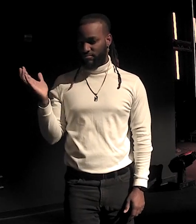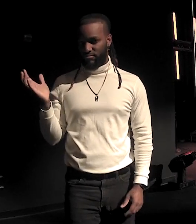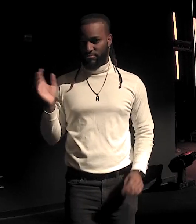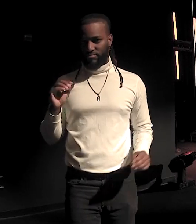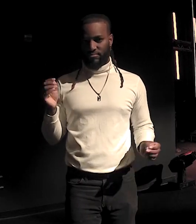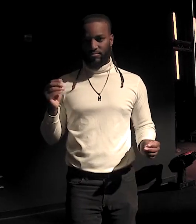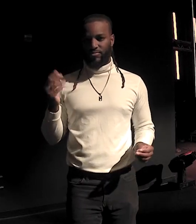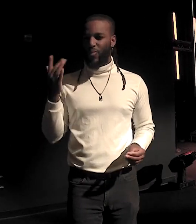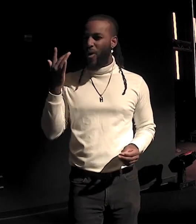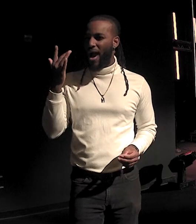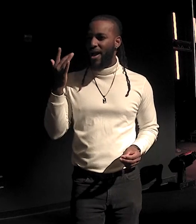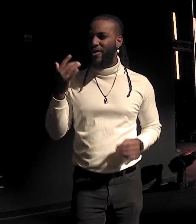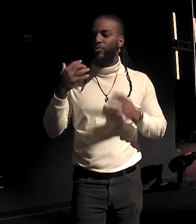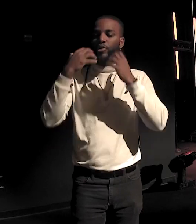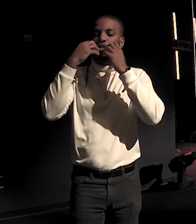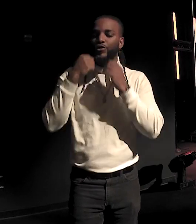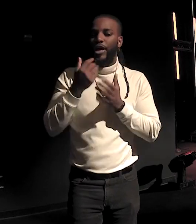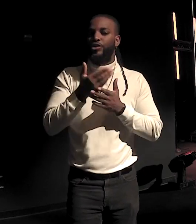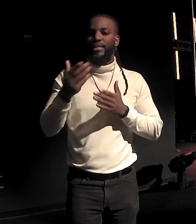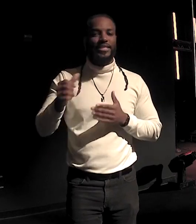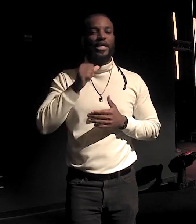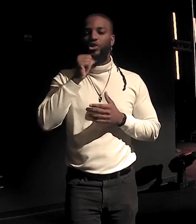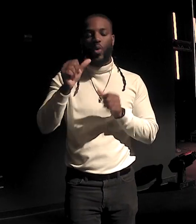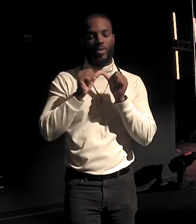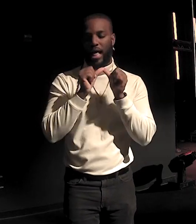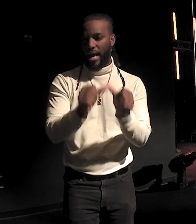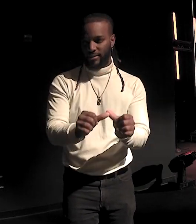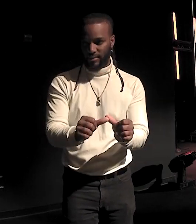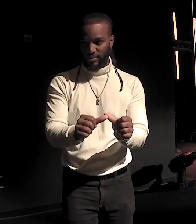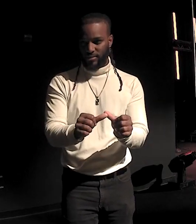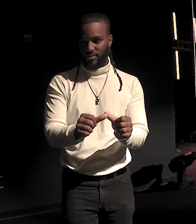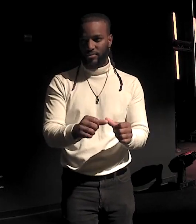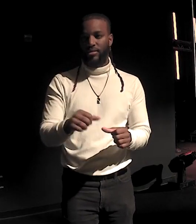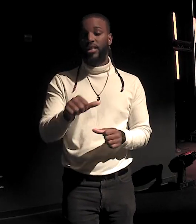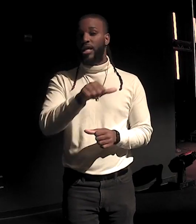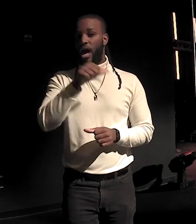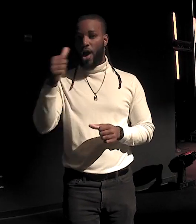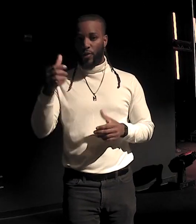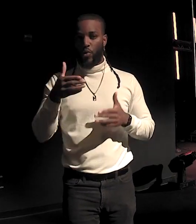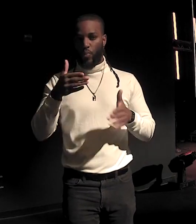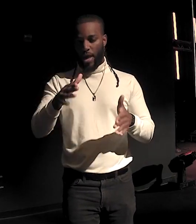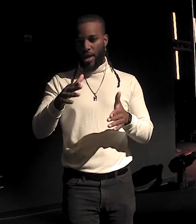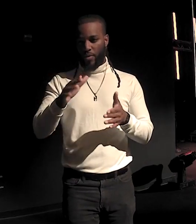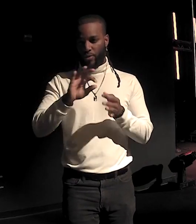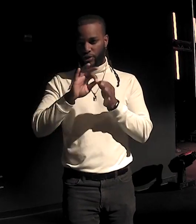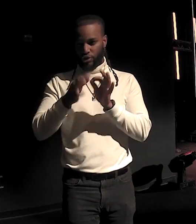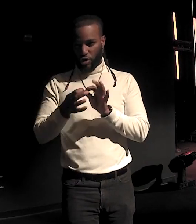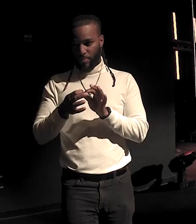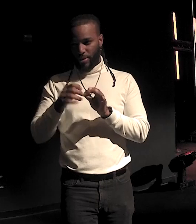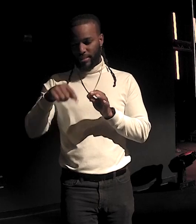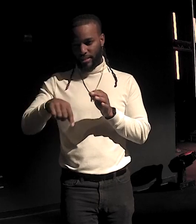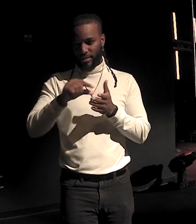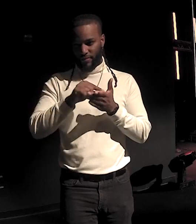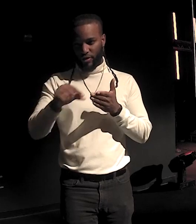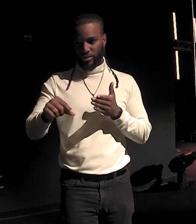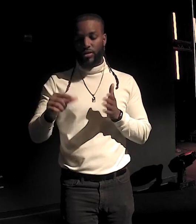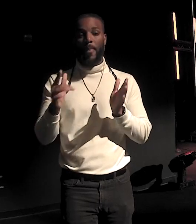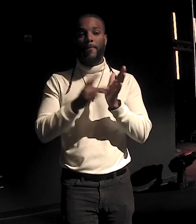we treasure things that don't last. The other way that we can interpret the verse that we're looking